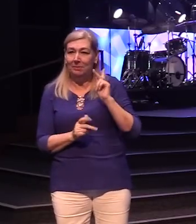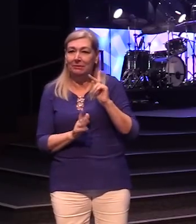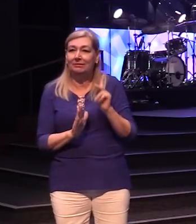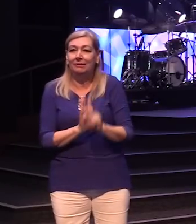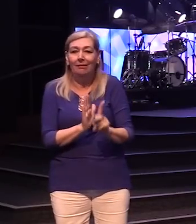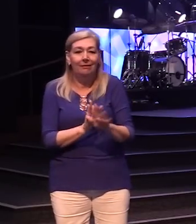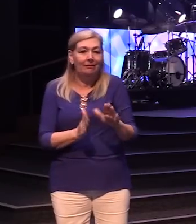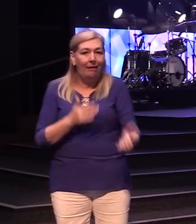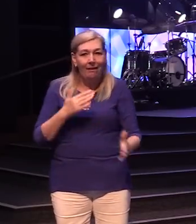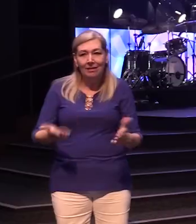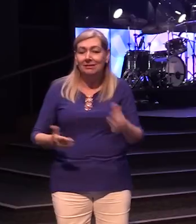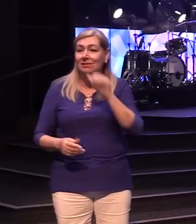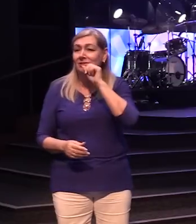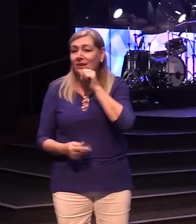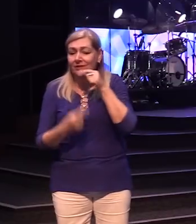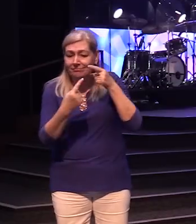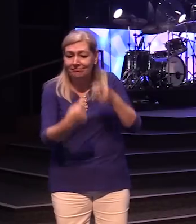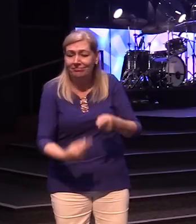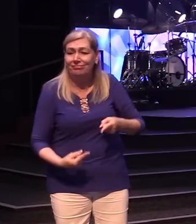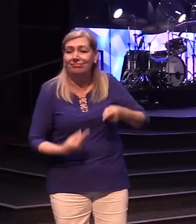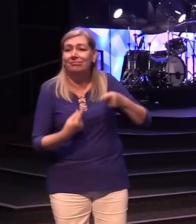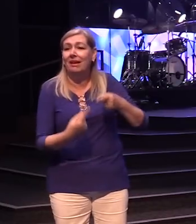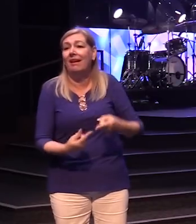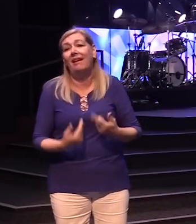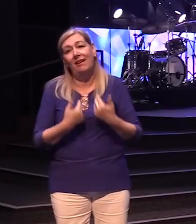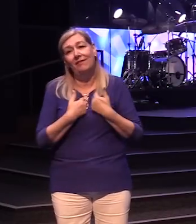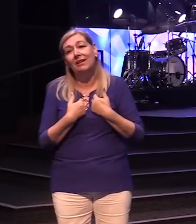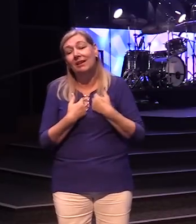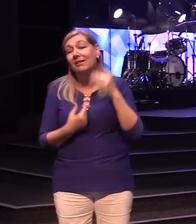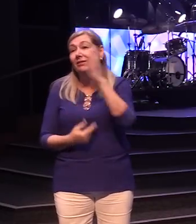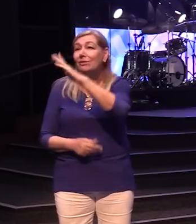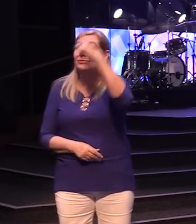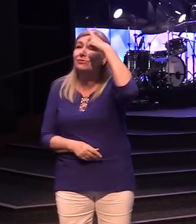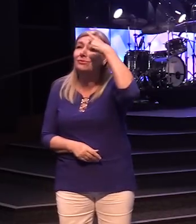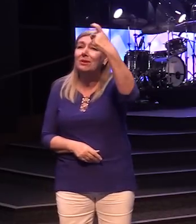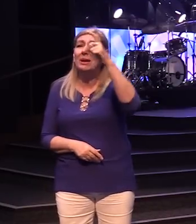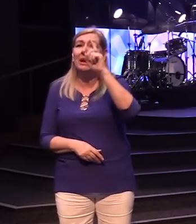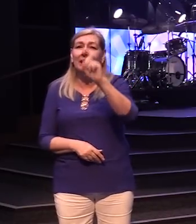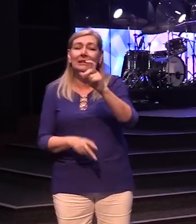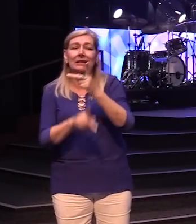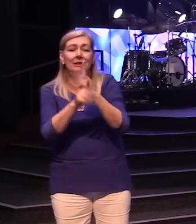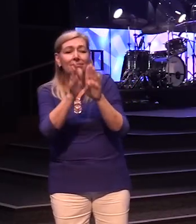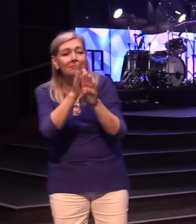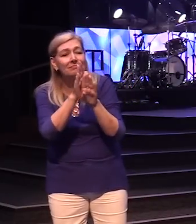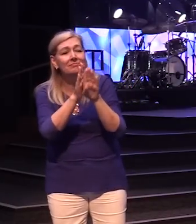purified. The dream had to mature, to grow.